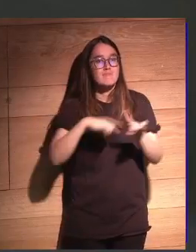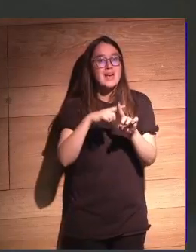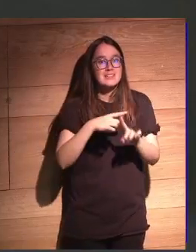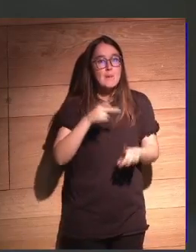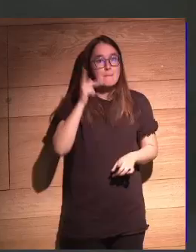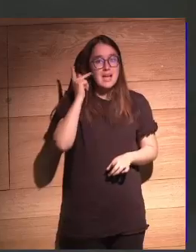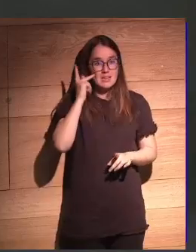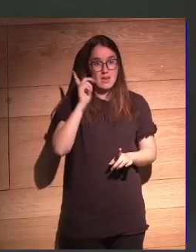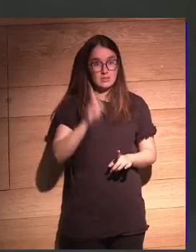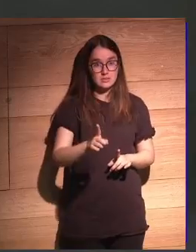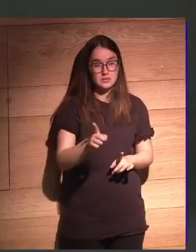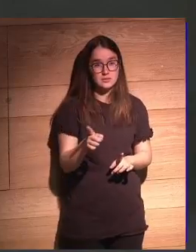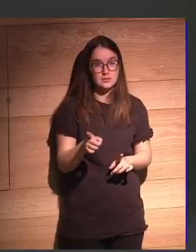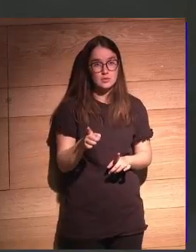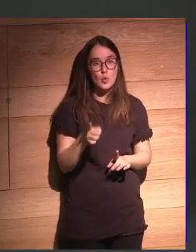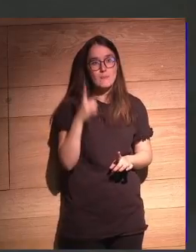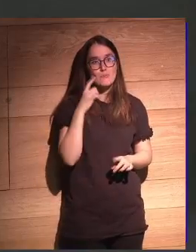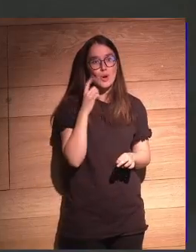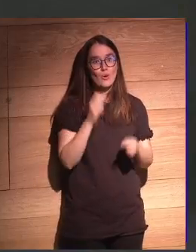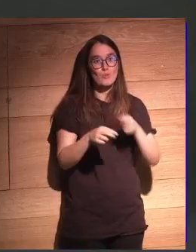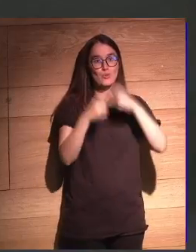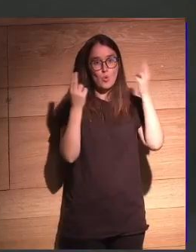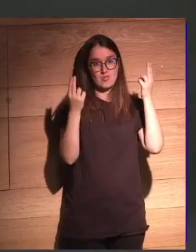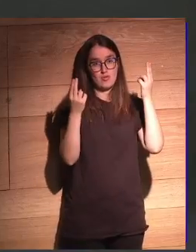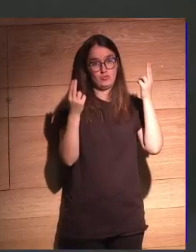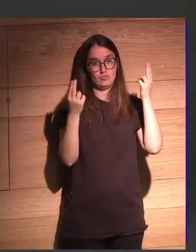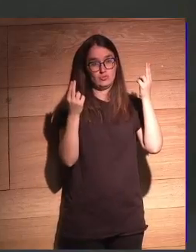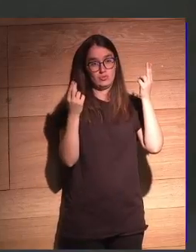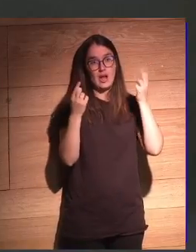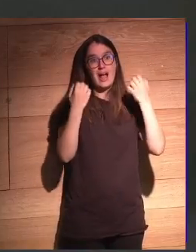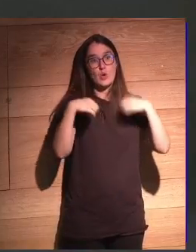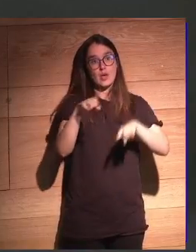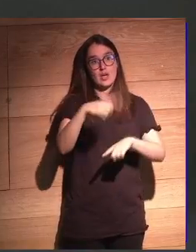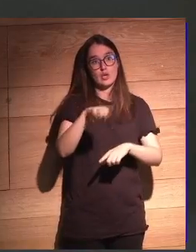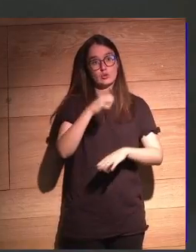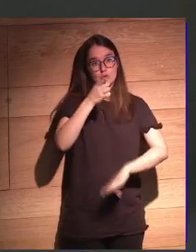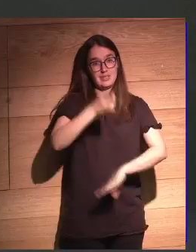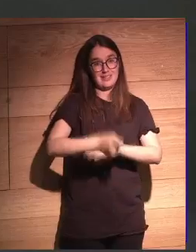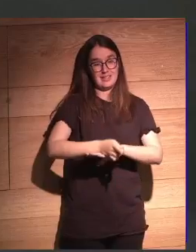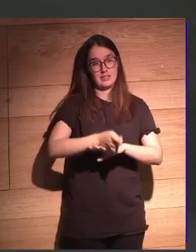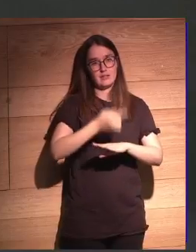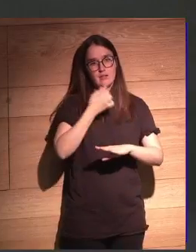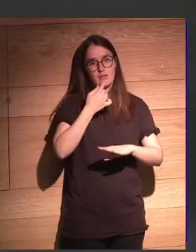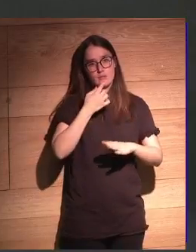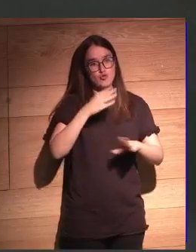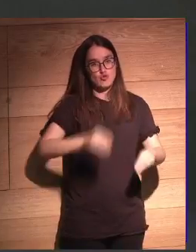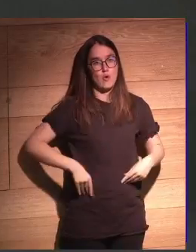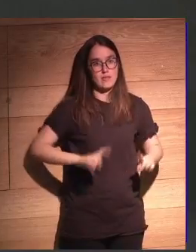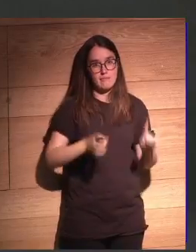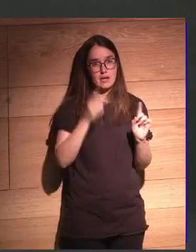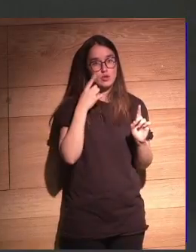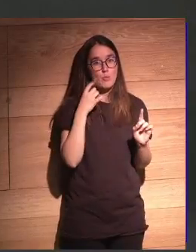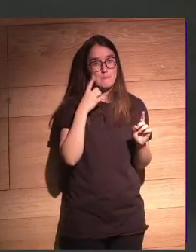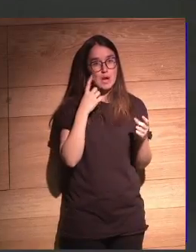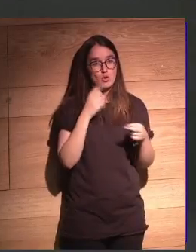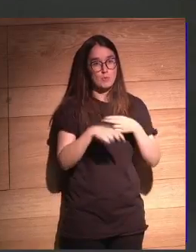recover the banks. Bankia, that is a public bank, a nationalized bank, even though